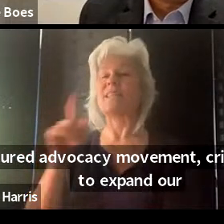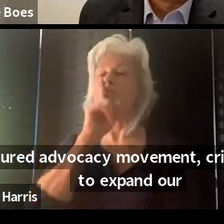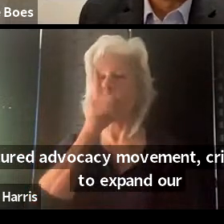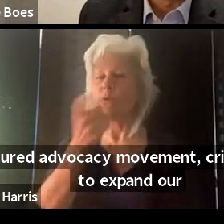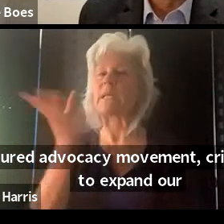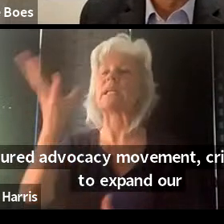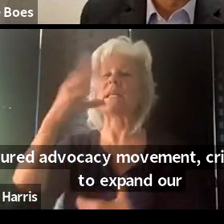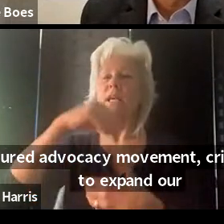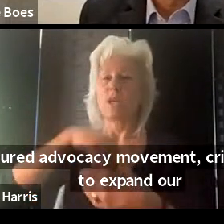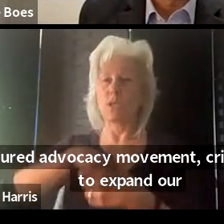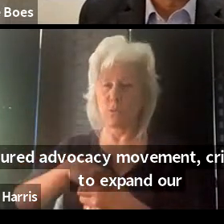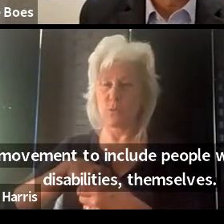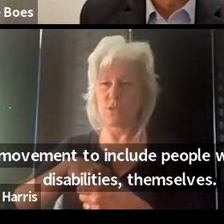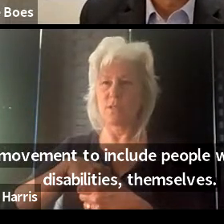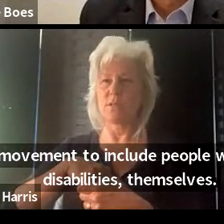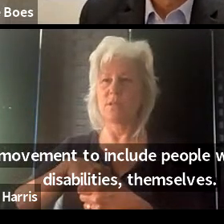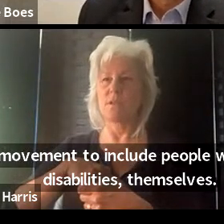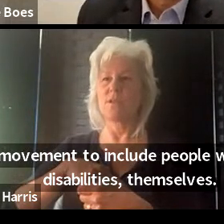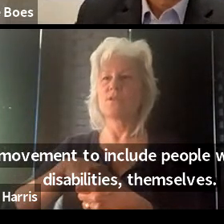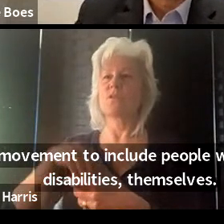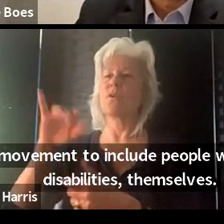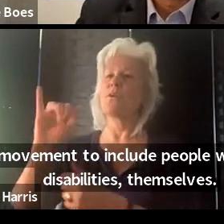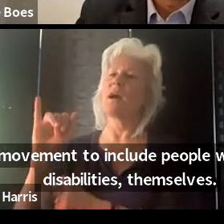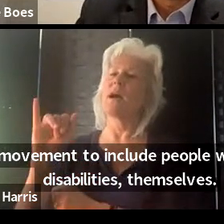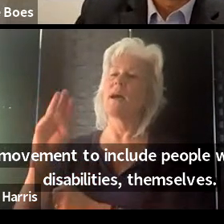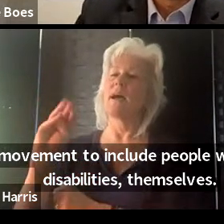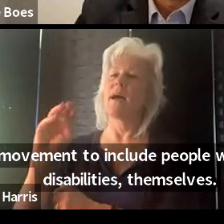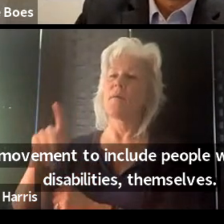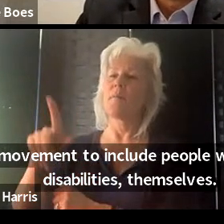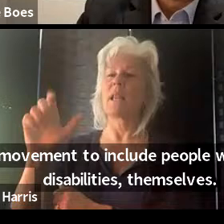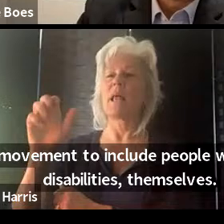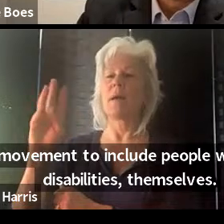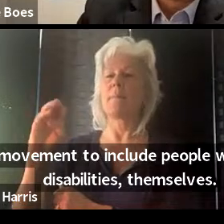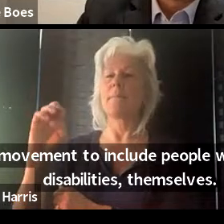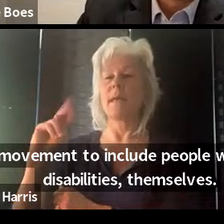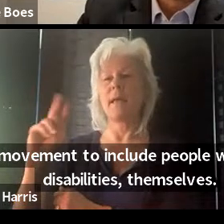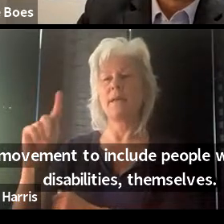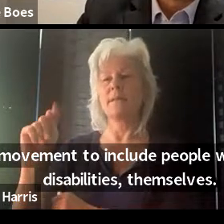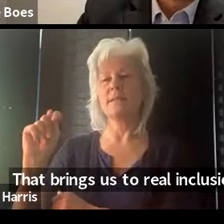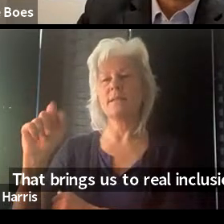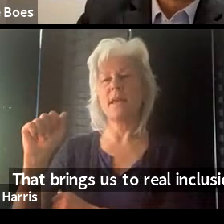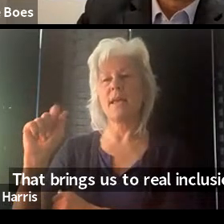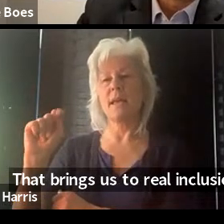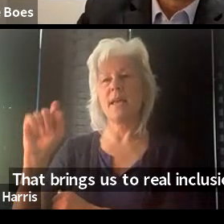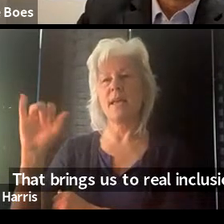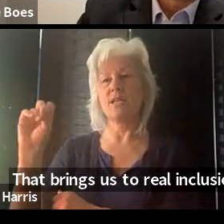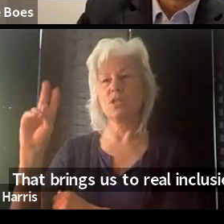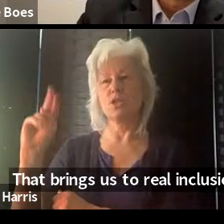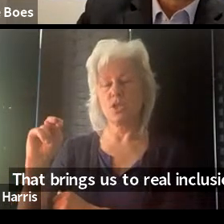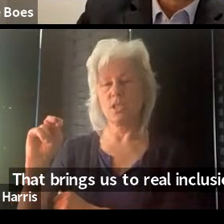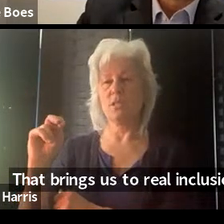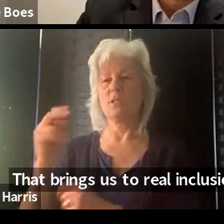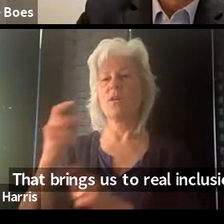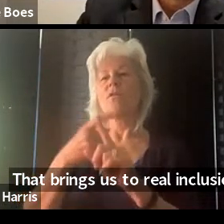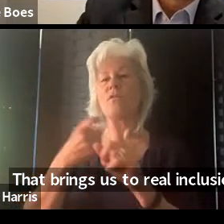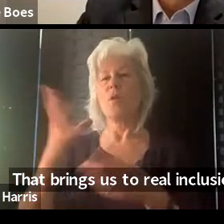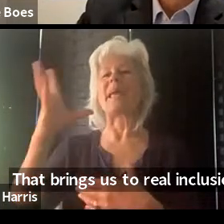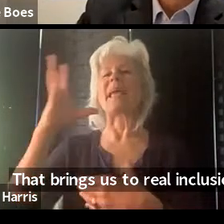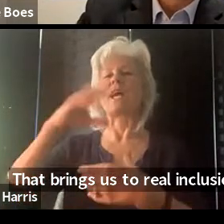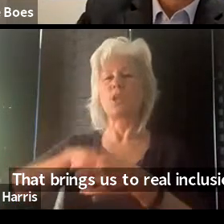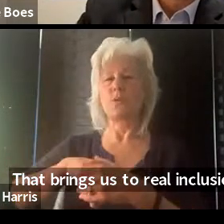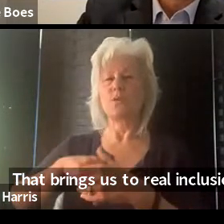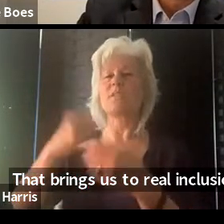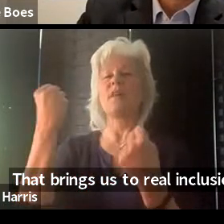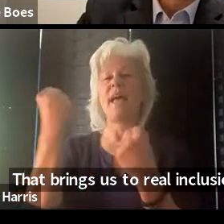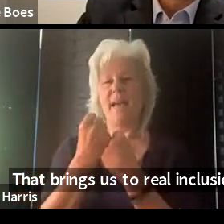So implementation through inclusive advocacy is where I would go.